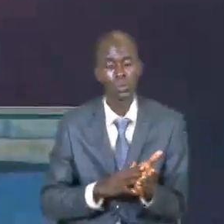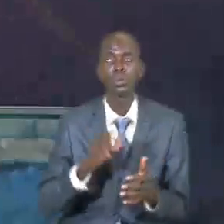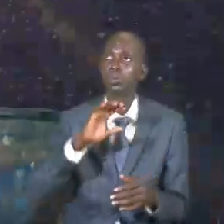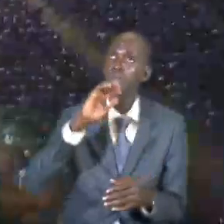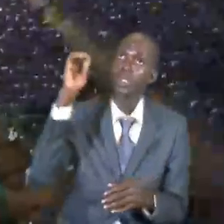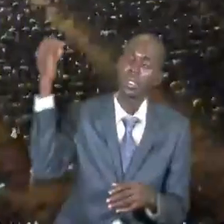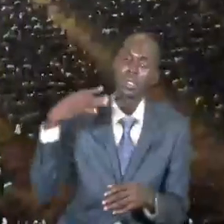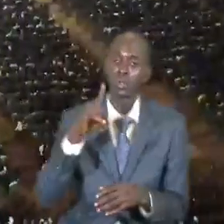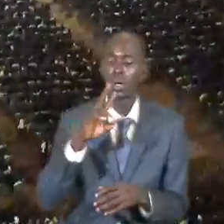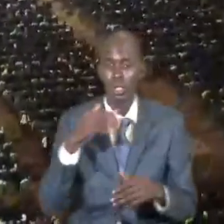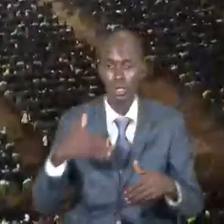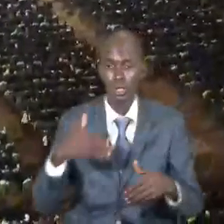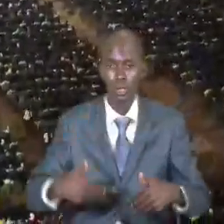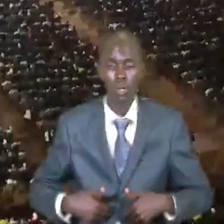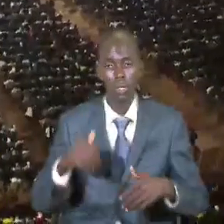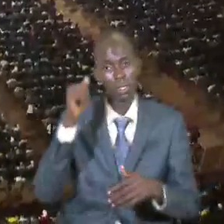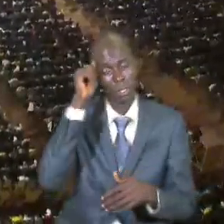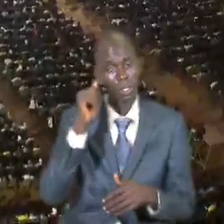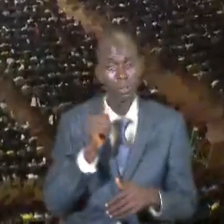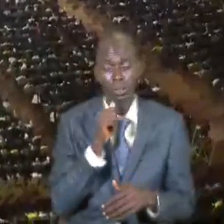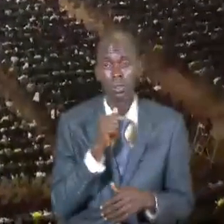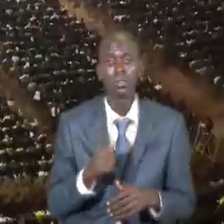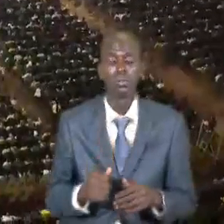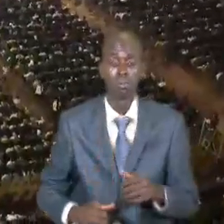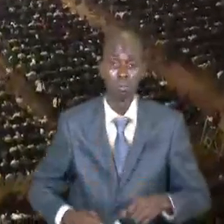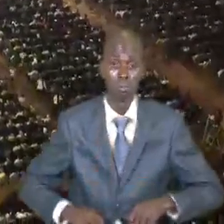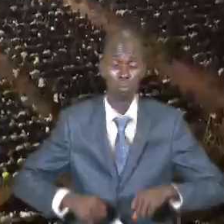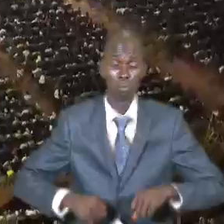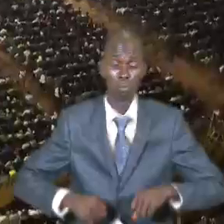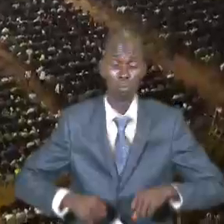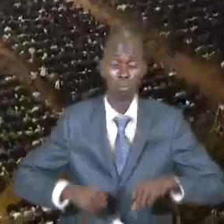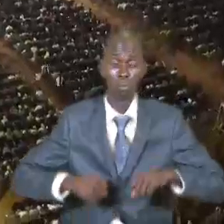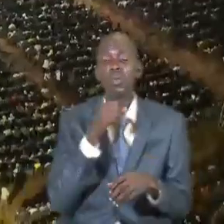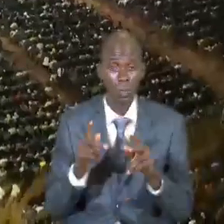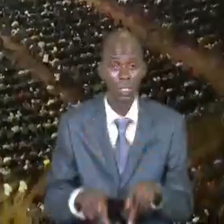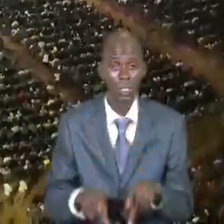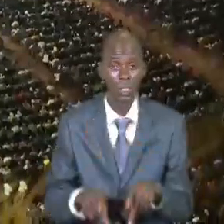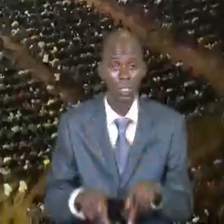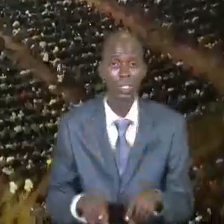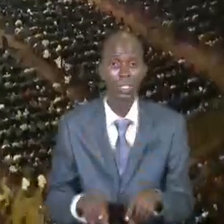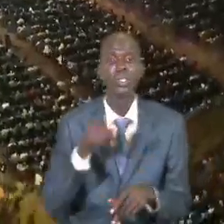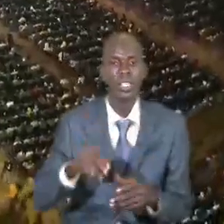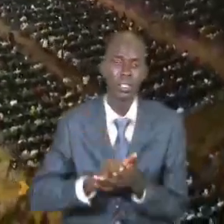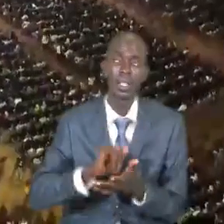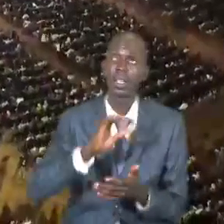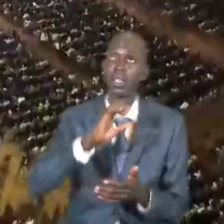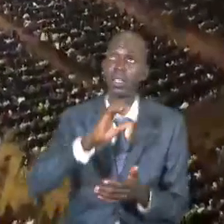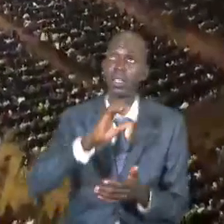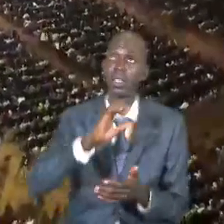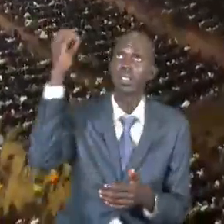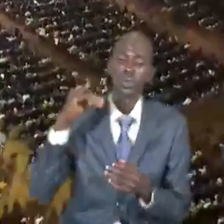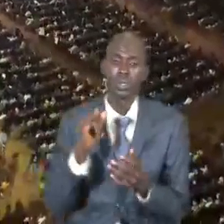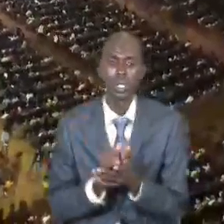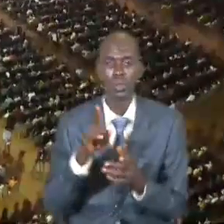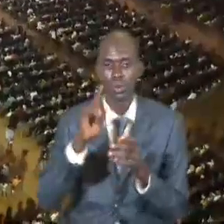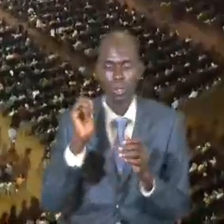is grace. Grace, you need that grace so that you can go beyond yourself. You can do beyond